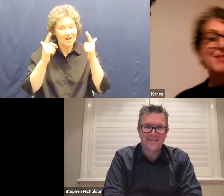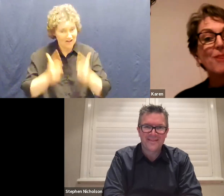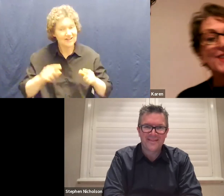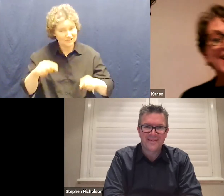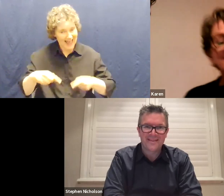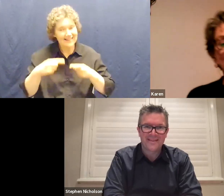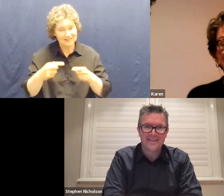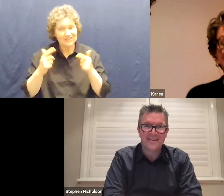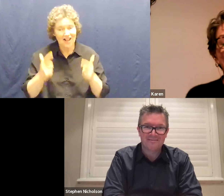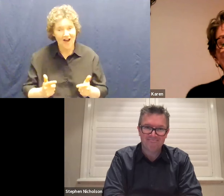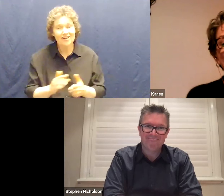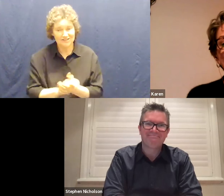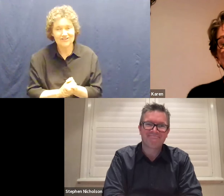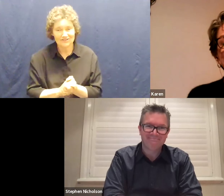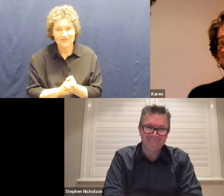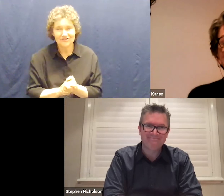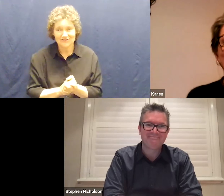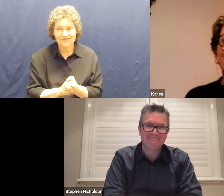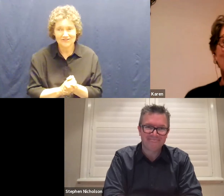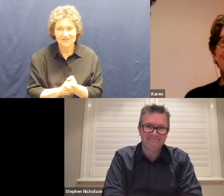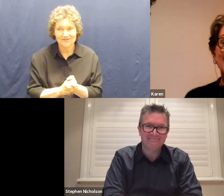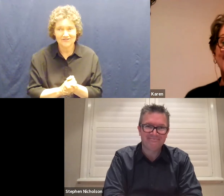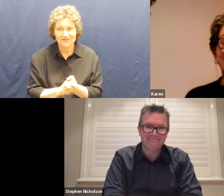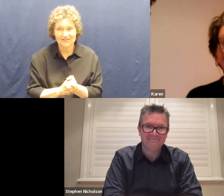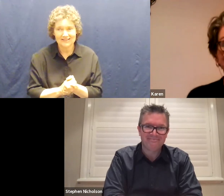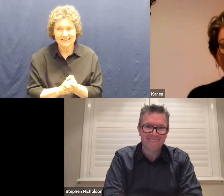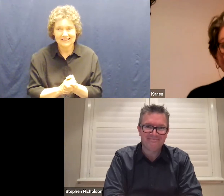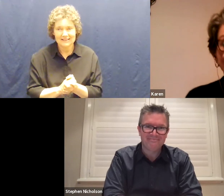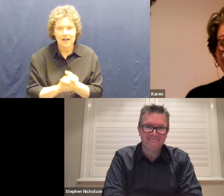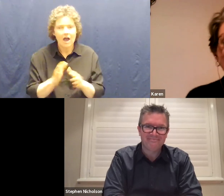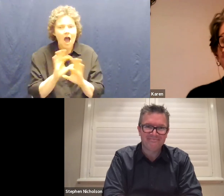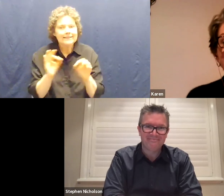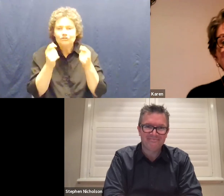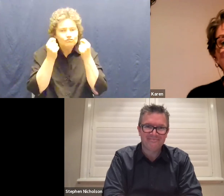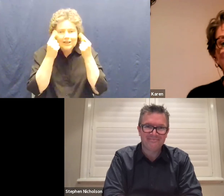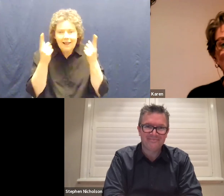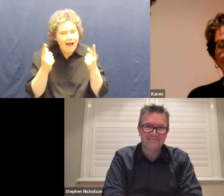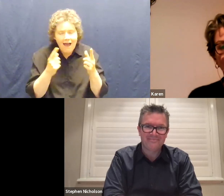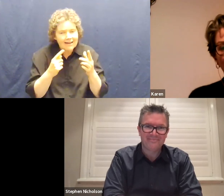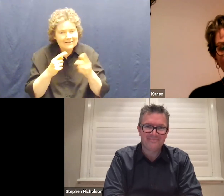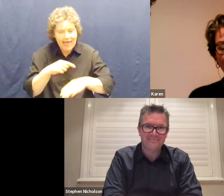challenges, probably nothing that I realised as a child growing up.